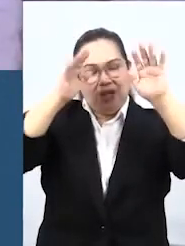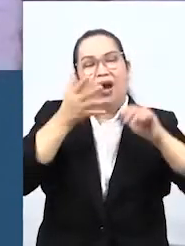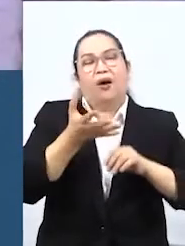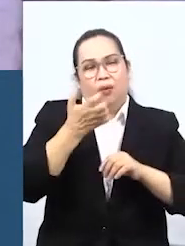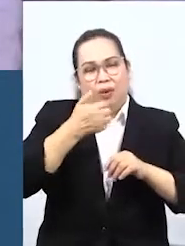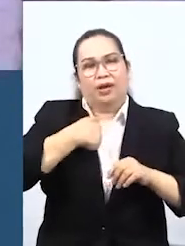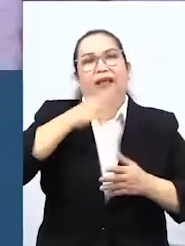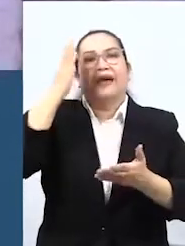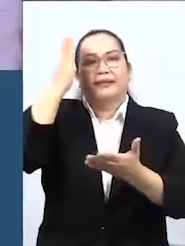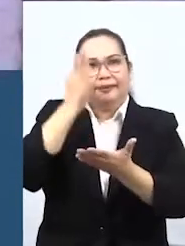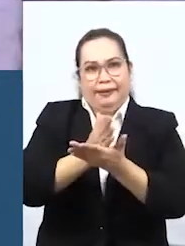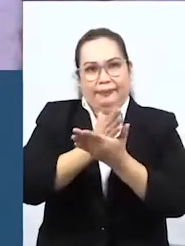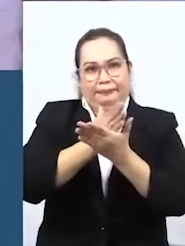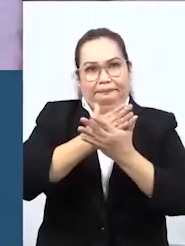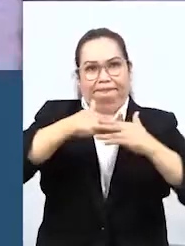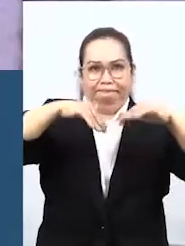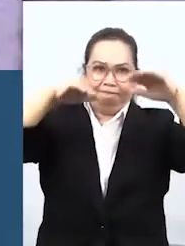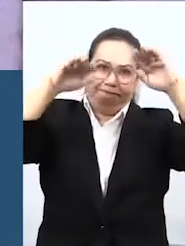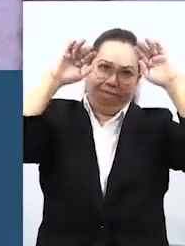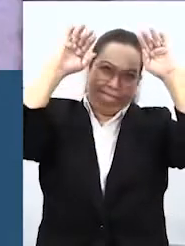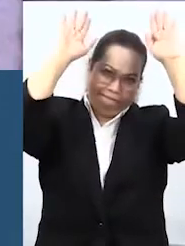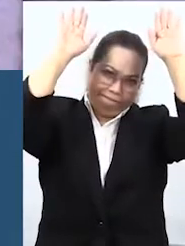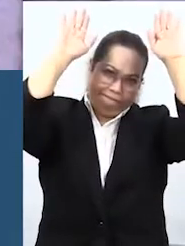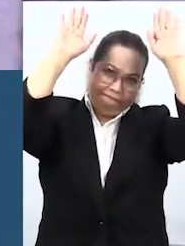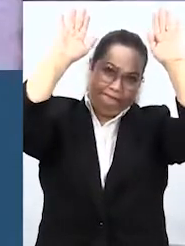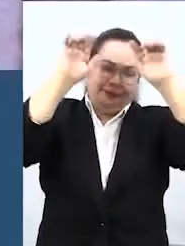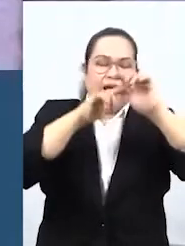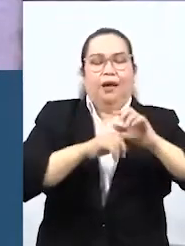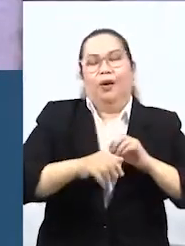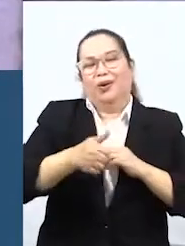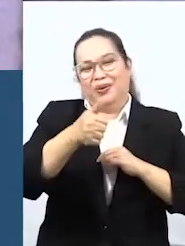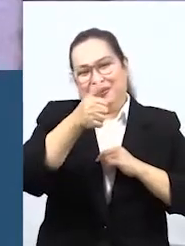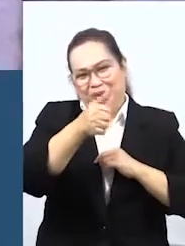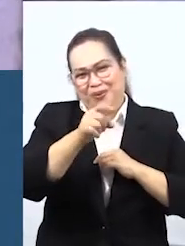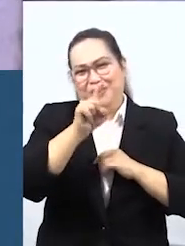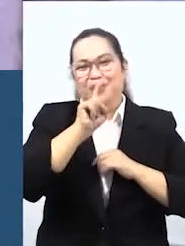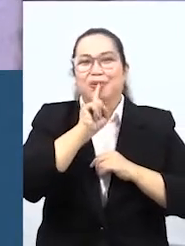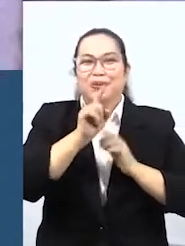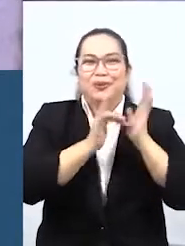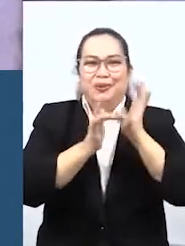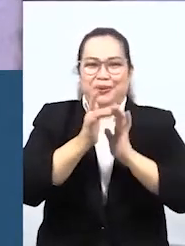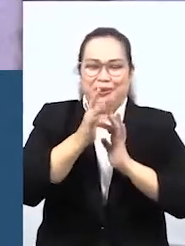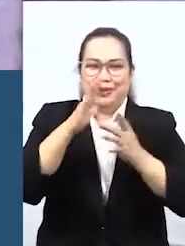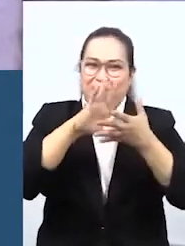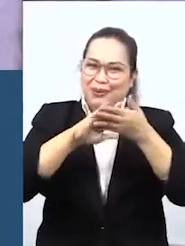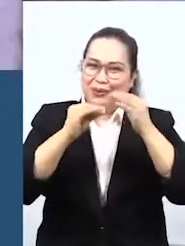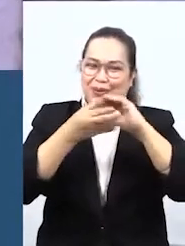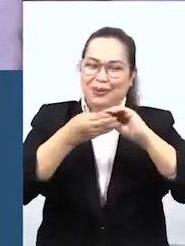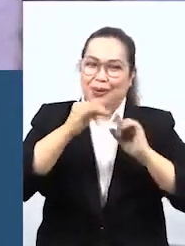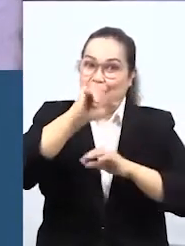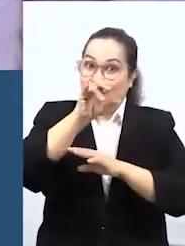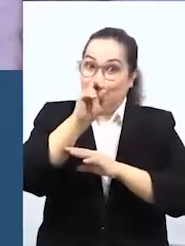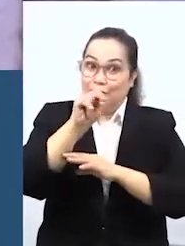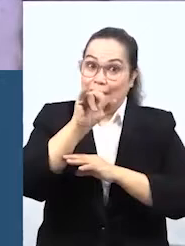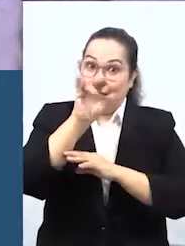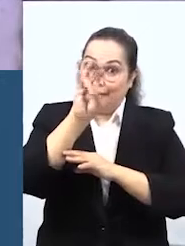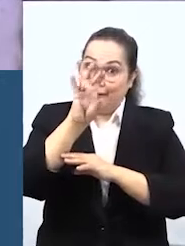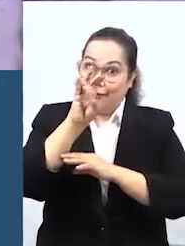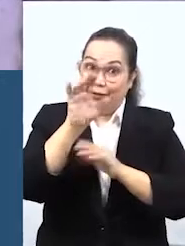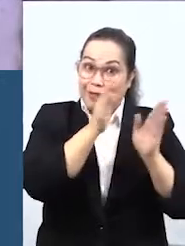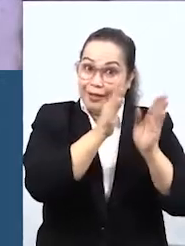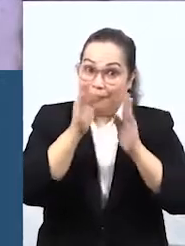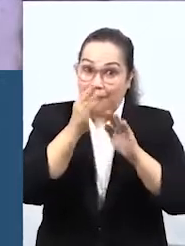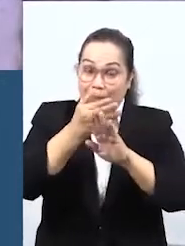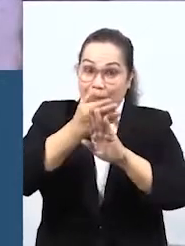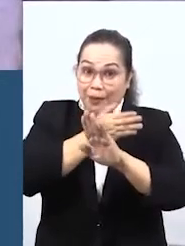sumuko and so He told this Parable ah He's setting the stage John 17 sets the stage